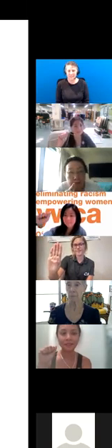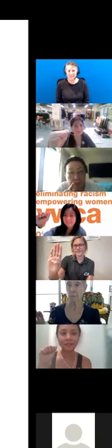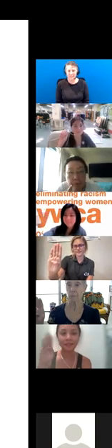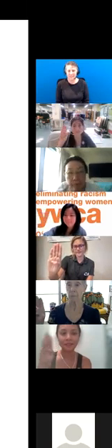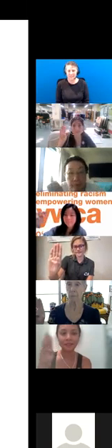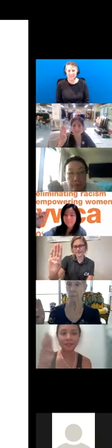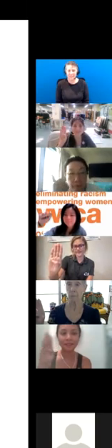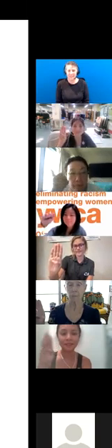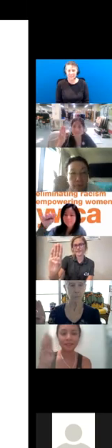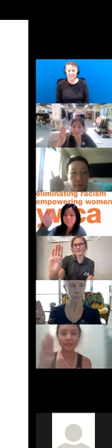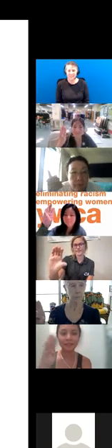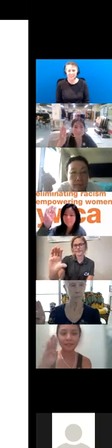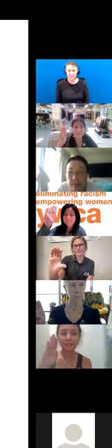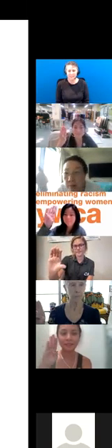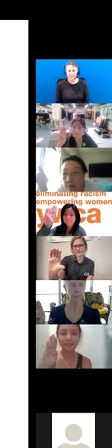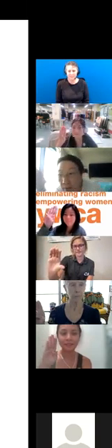B,